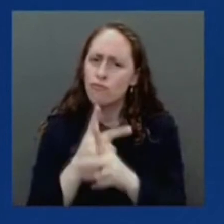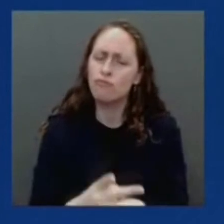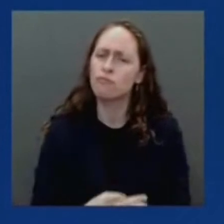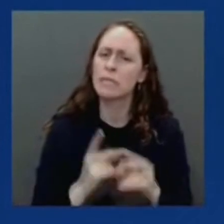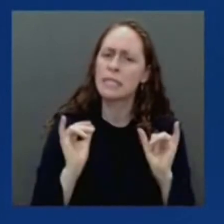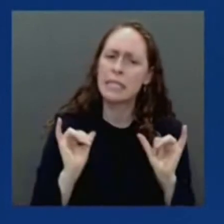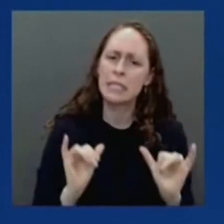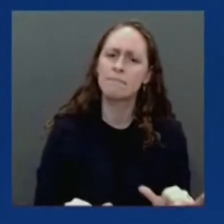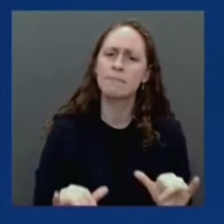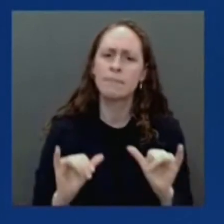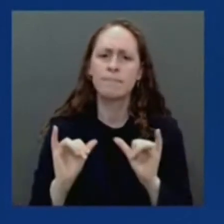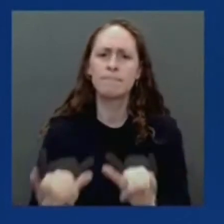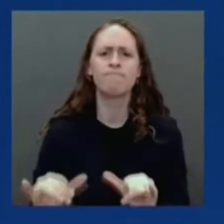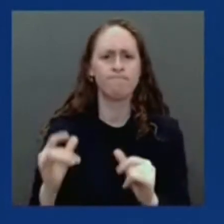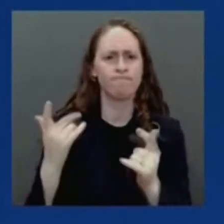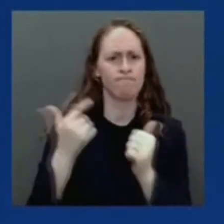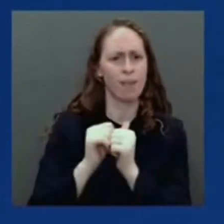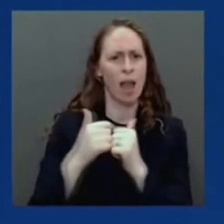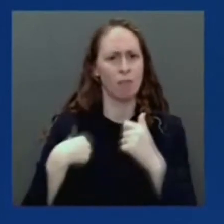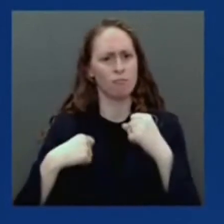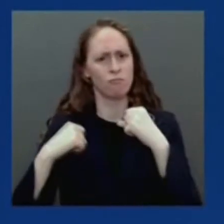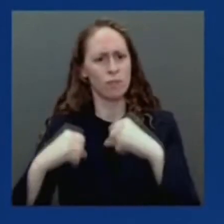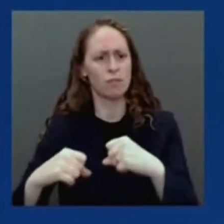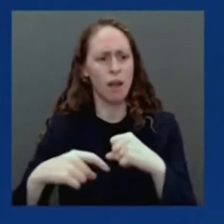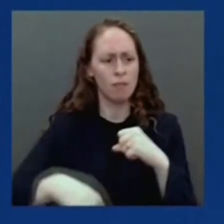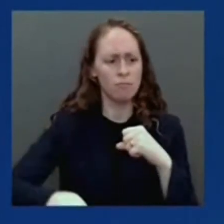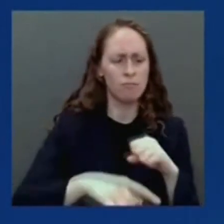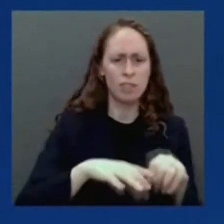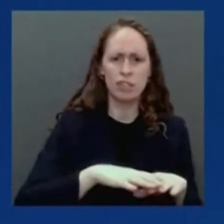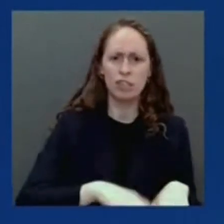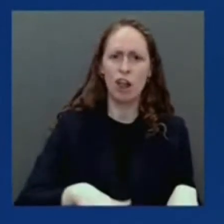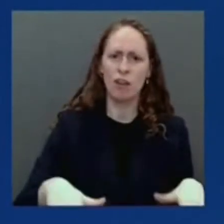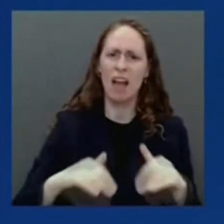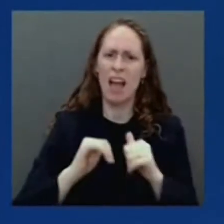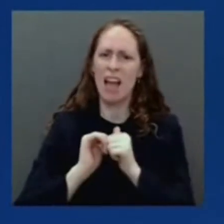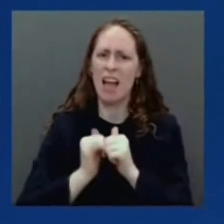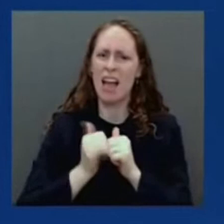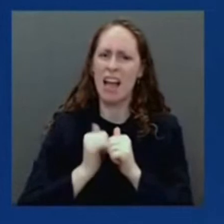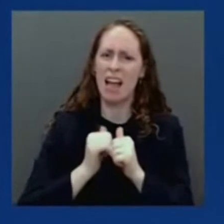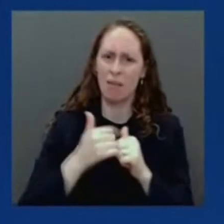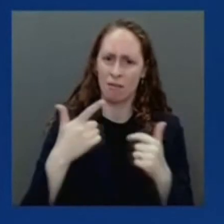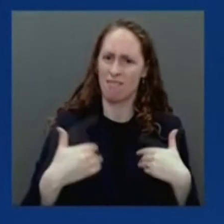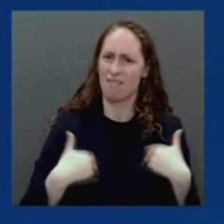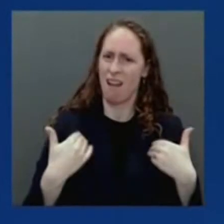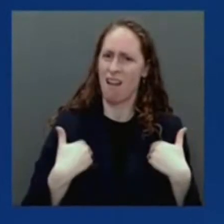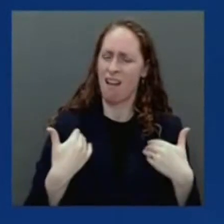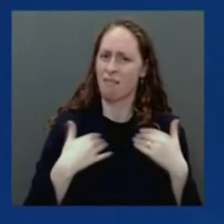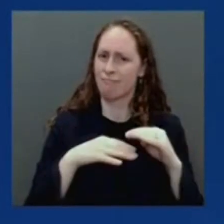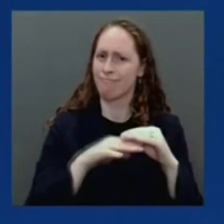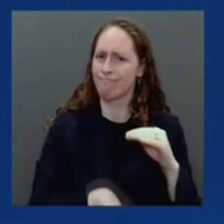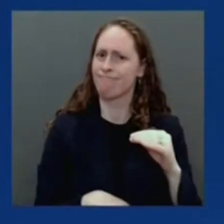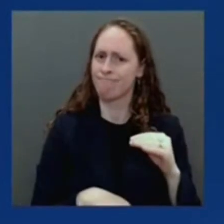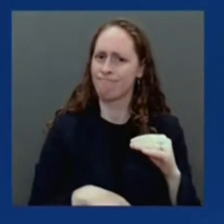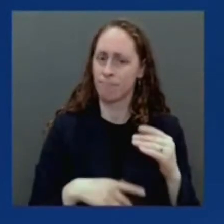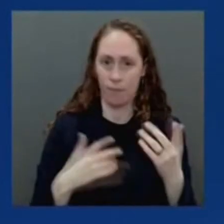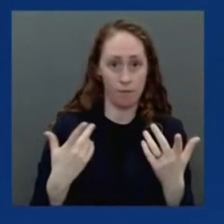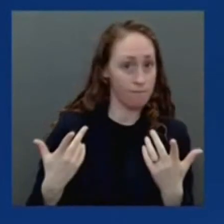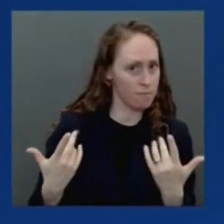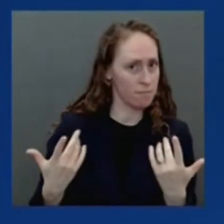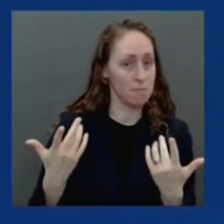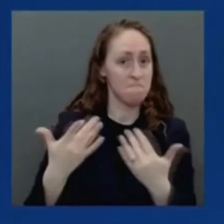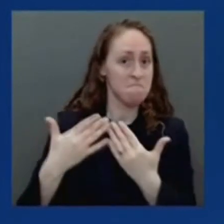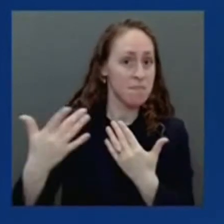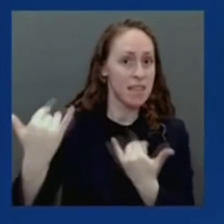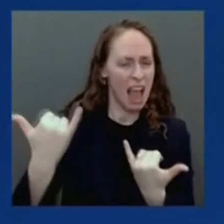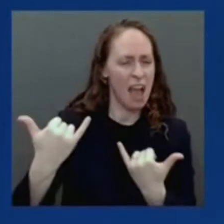under 5 as we look to safeguard their health. Thanks so much for your time today. I'll pass it to Jeff. Well, thanks, doctors. If